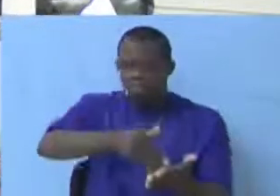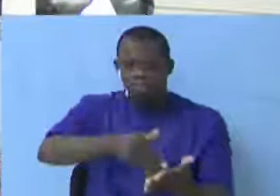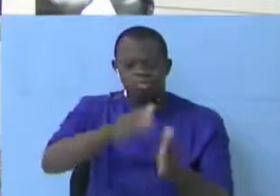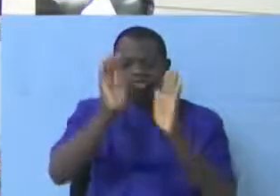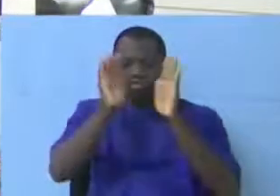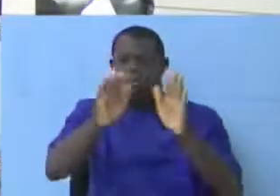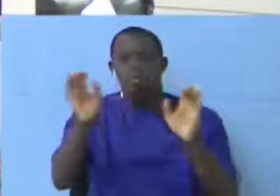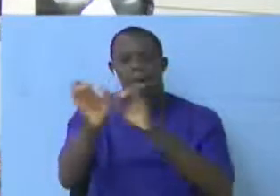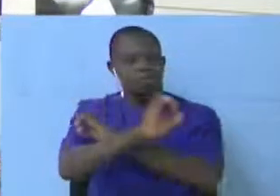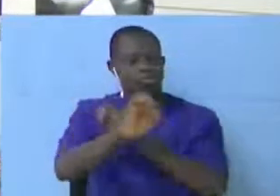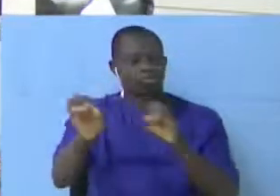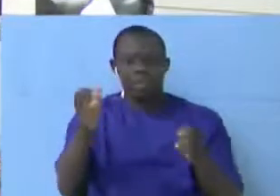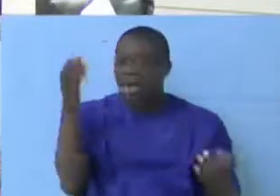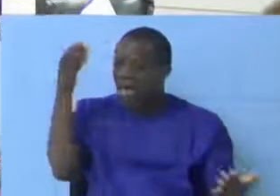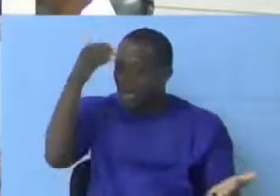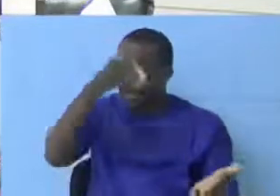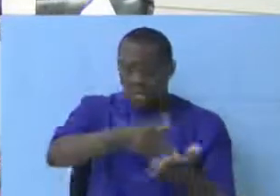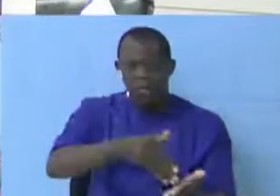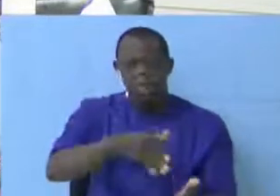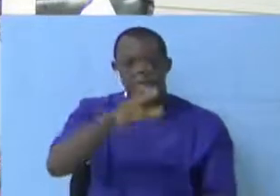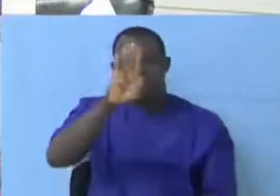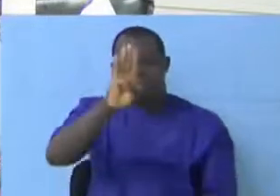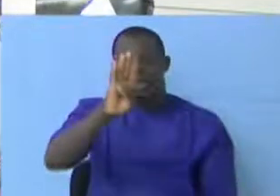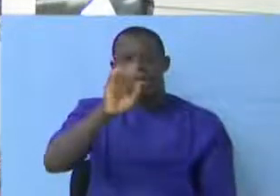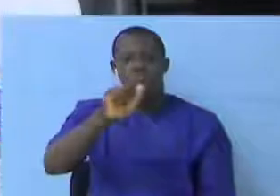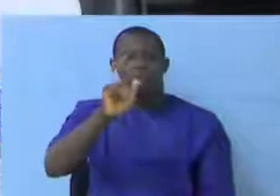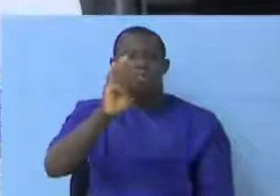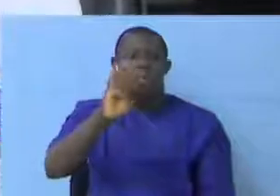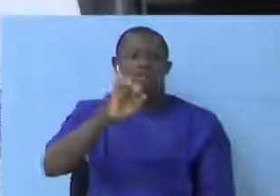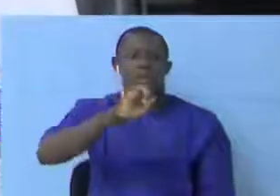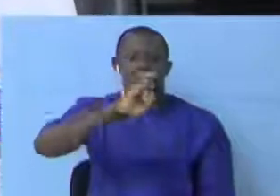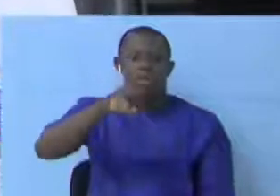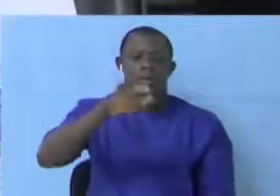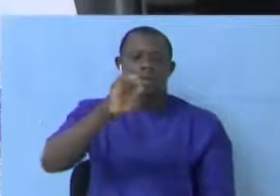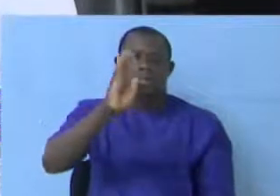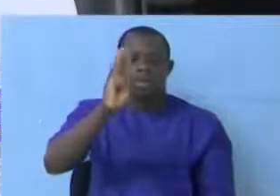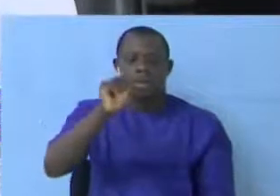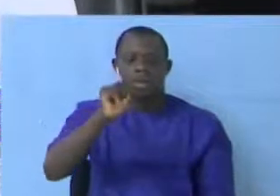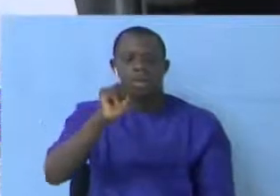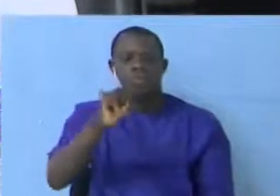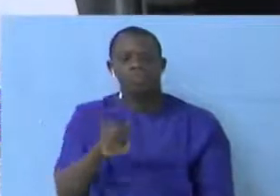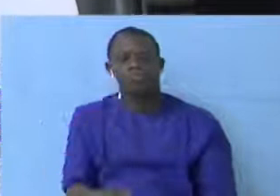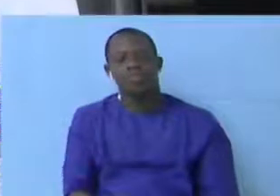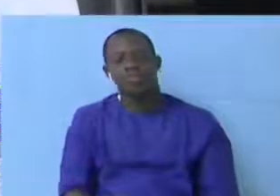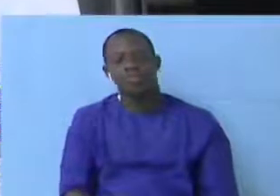Baba Job until we arrived at Baba Job's compound. But